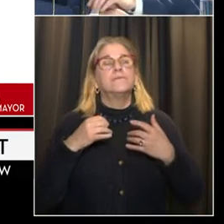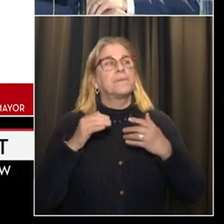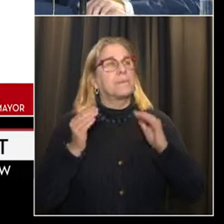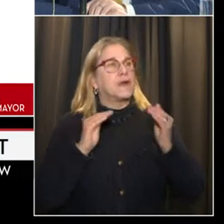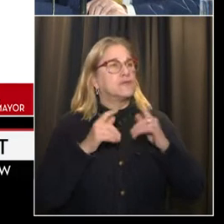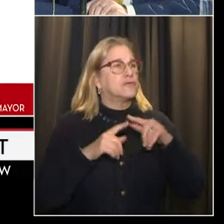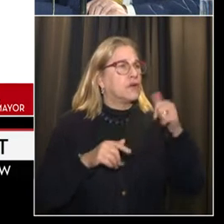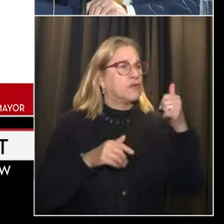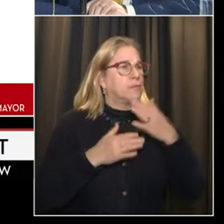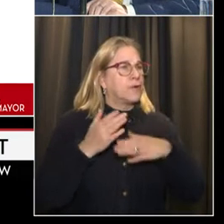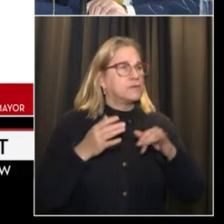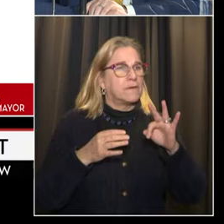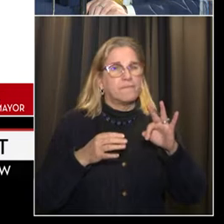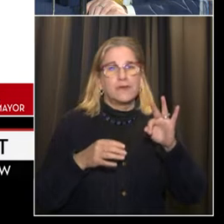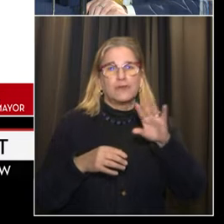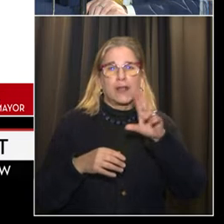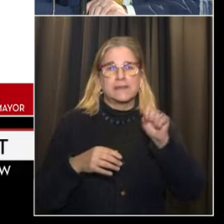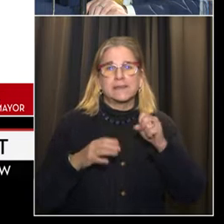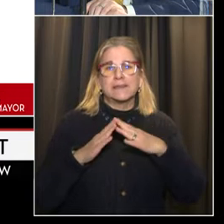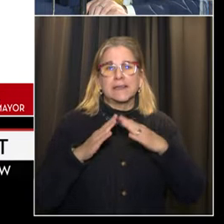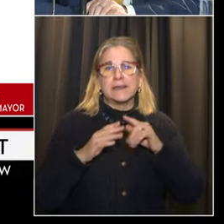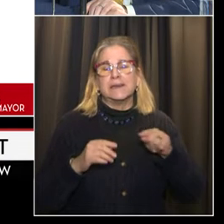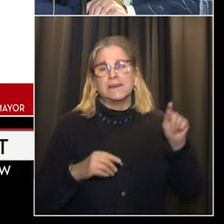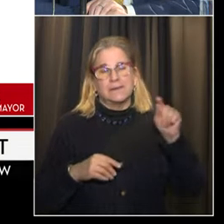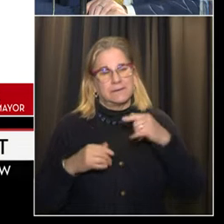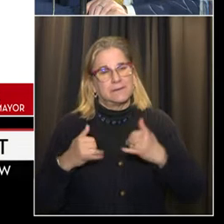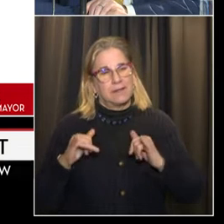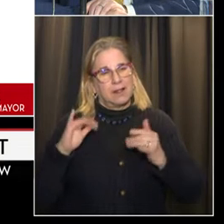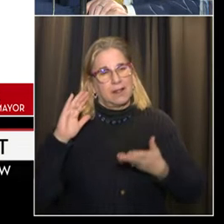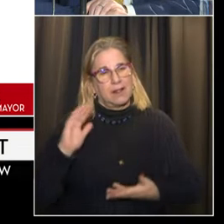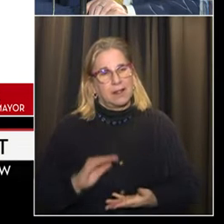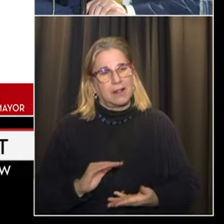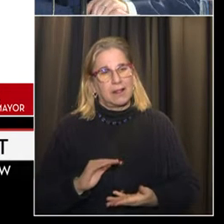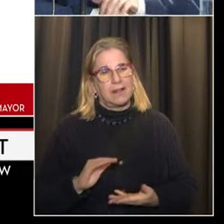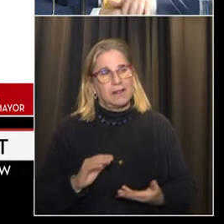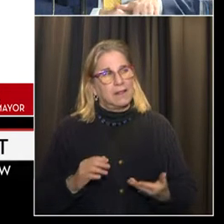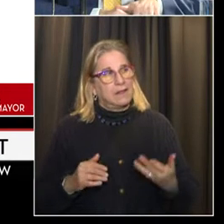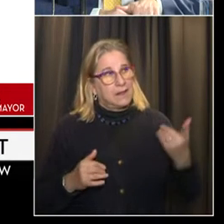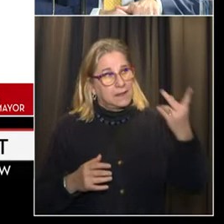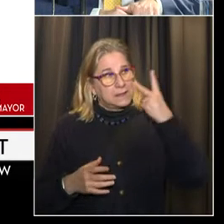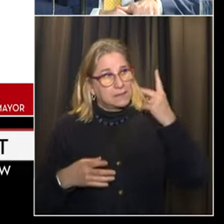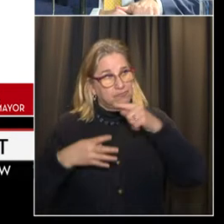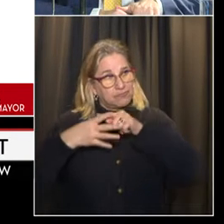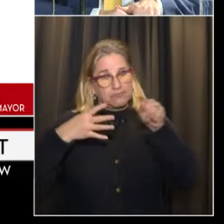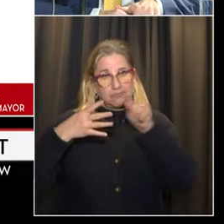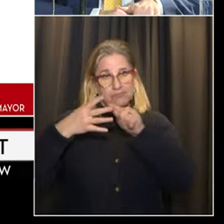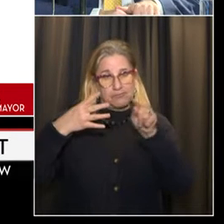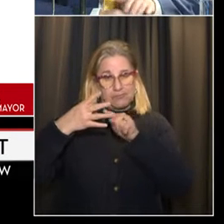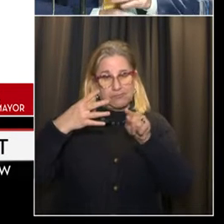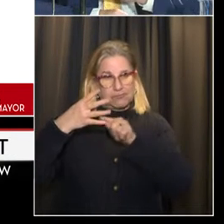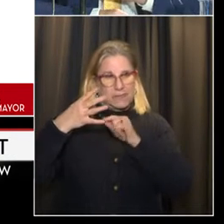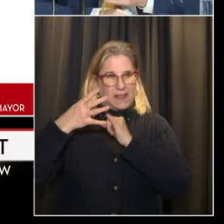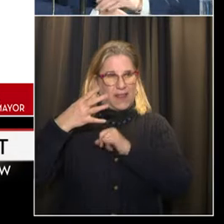The one below this, and the final one here, is the average a head count of the number